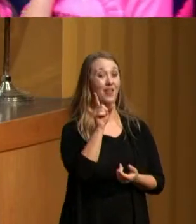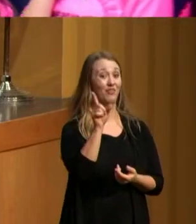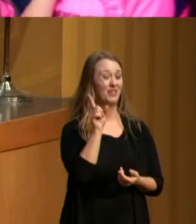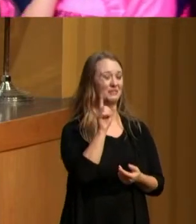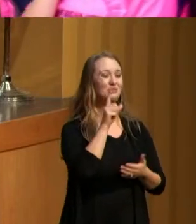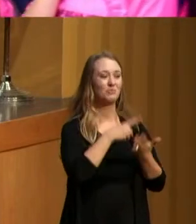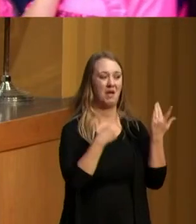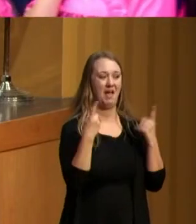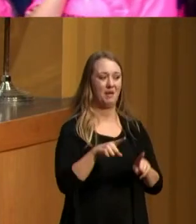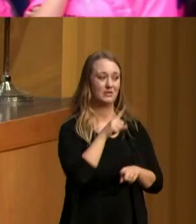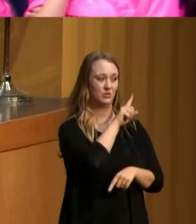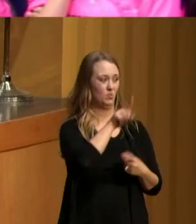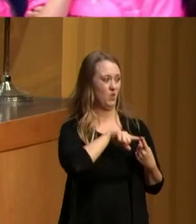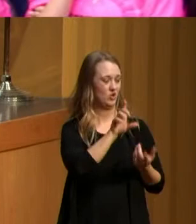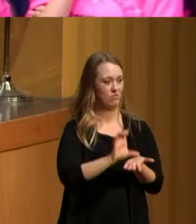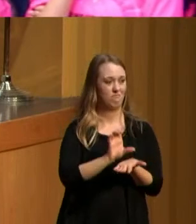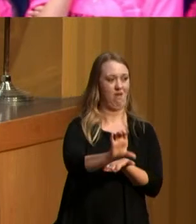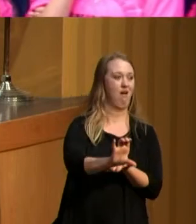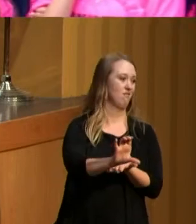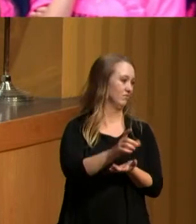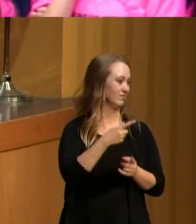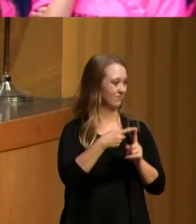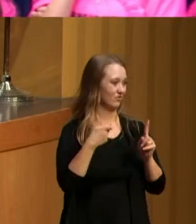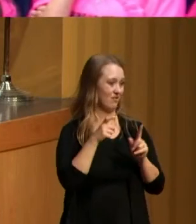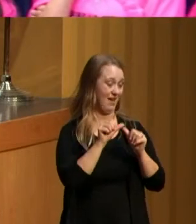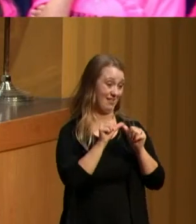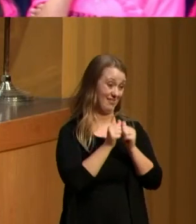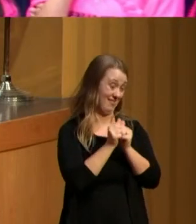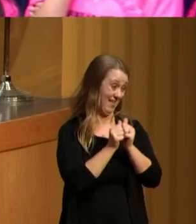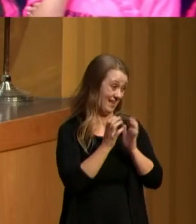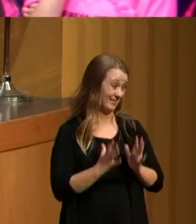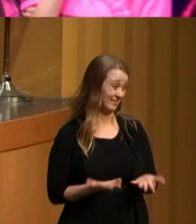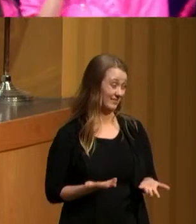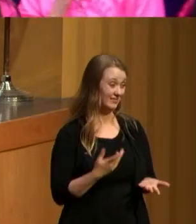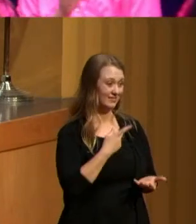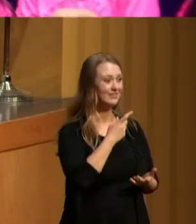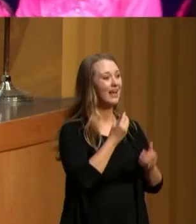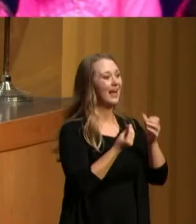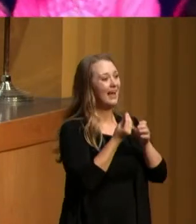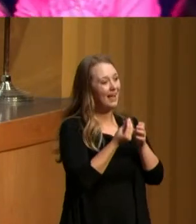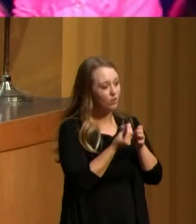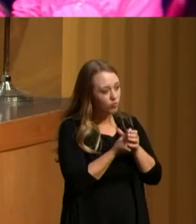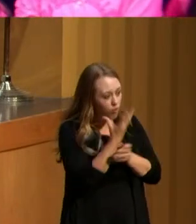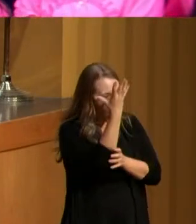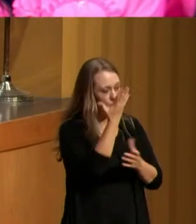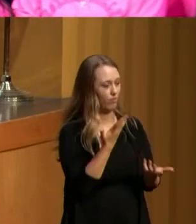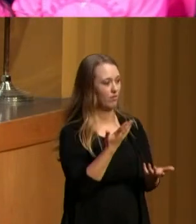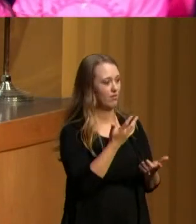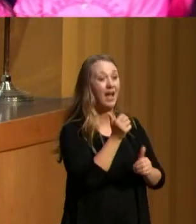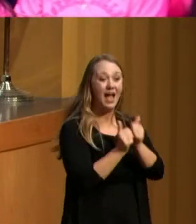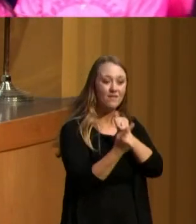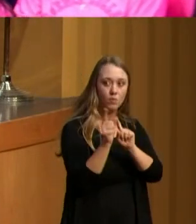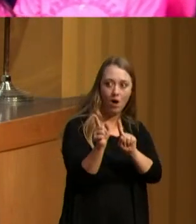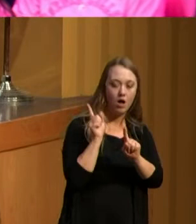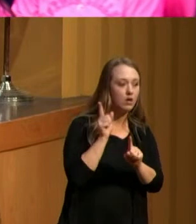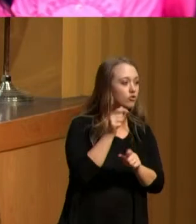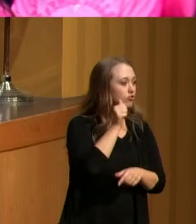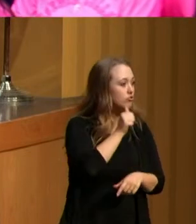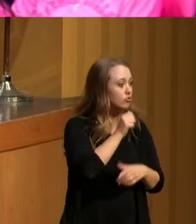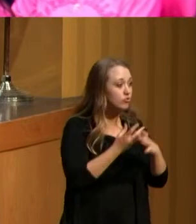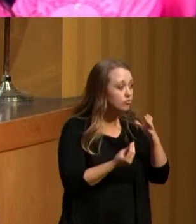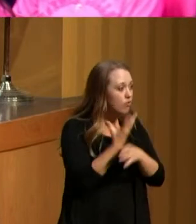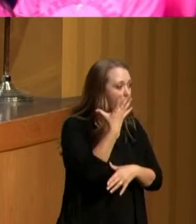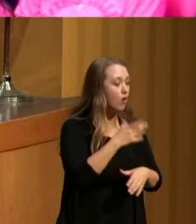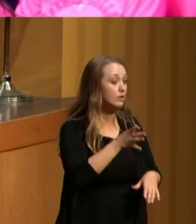athletics. Everybody grows from it. All you've grown, everybody has grown. The parents, I can't express enough